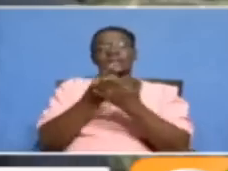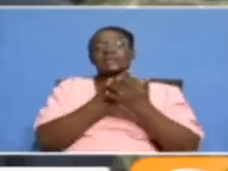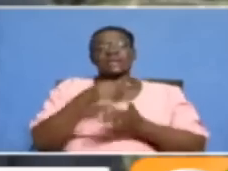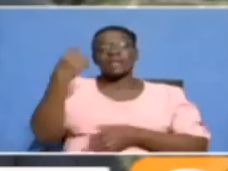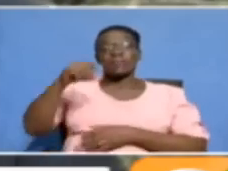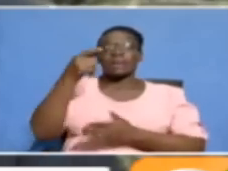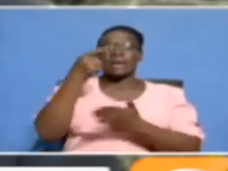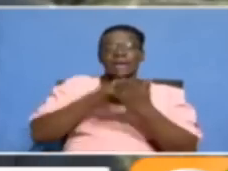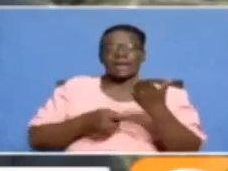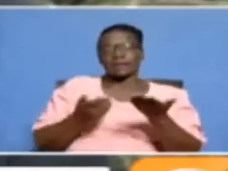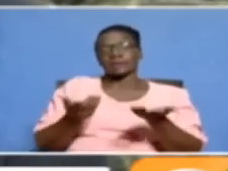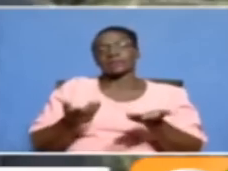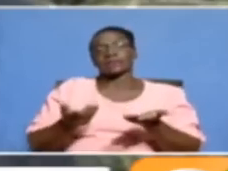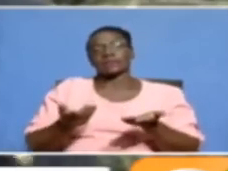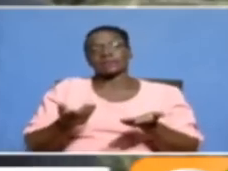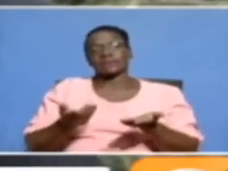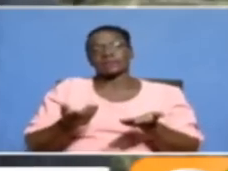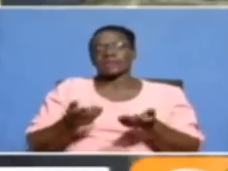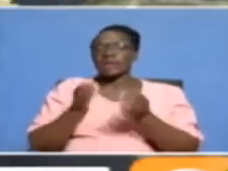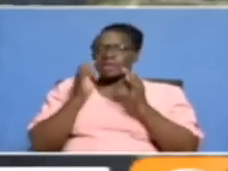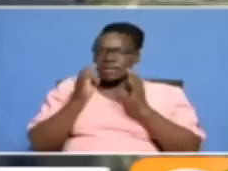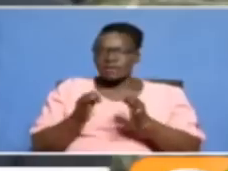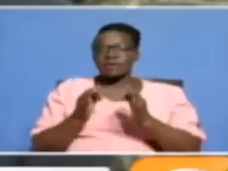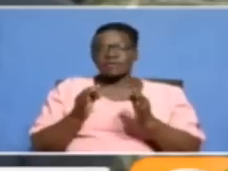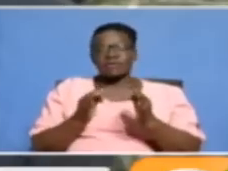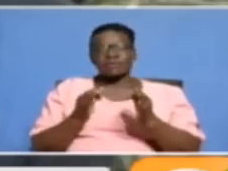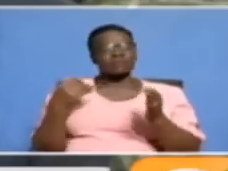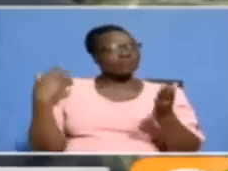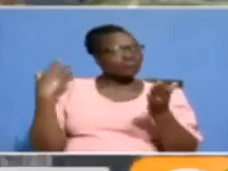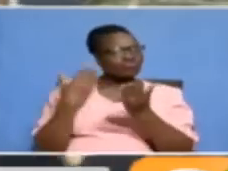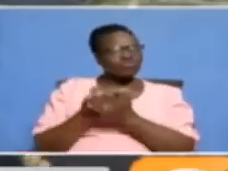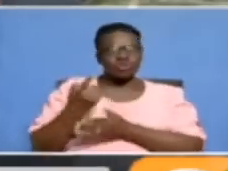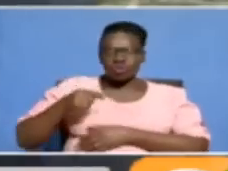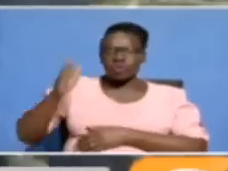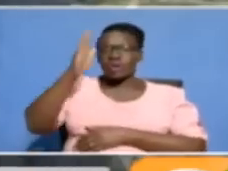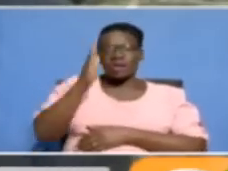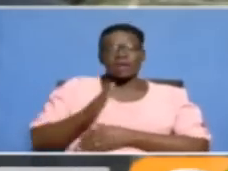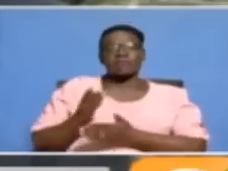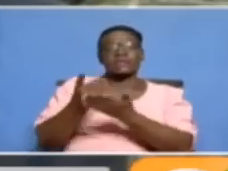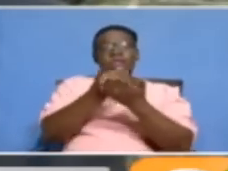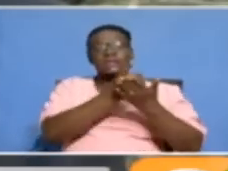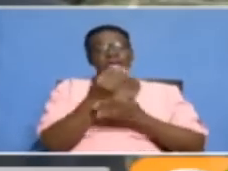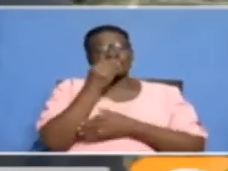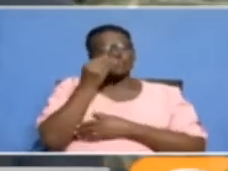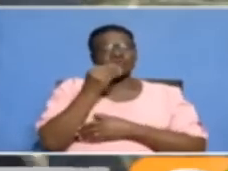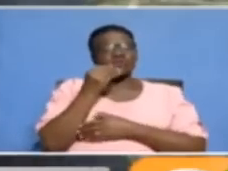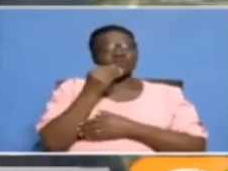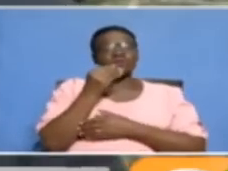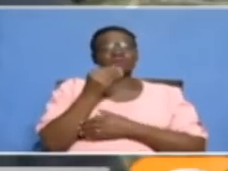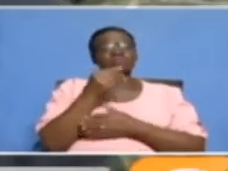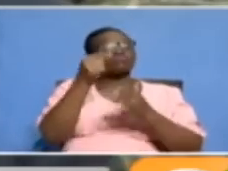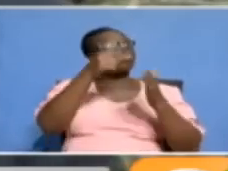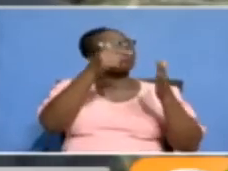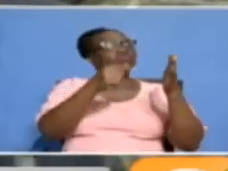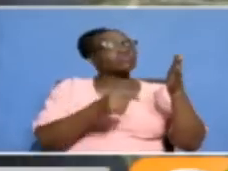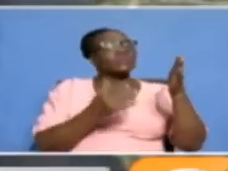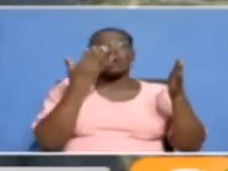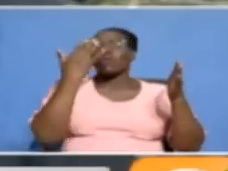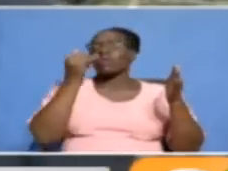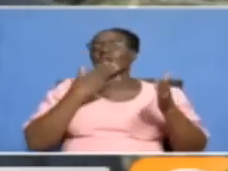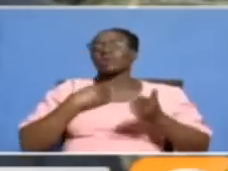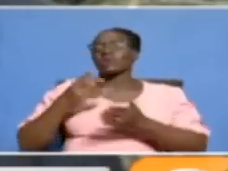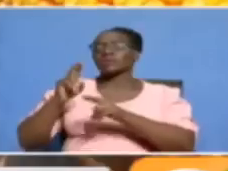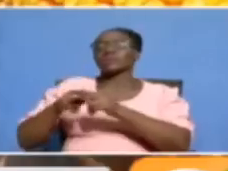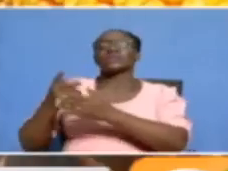ambayo tunakuza. Kama hatukai chini kuongea mambo ya kitoweo, kwa nini tukai chini kuongea mambo ya